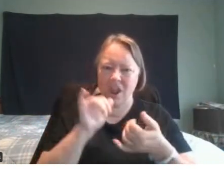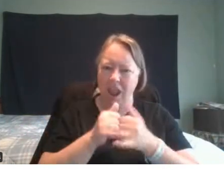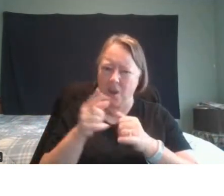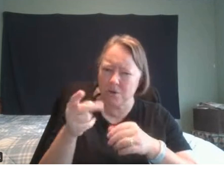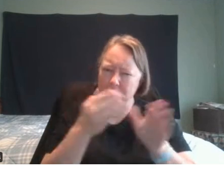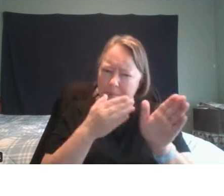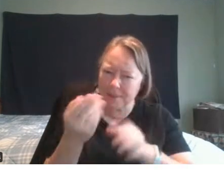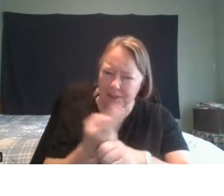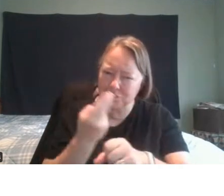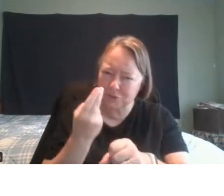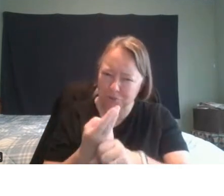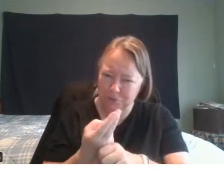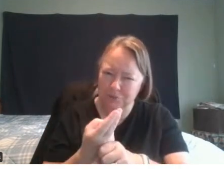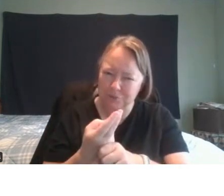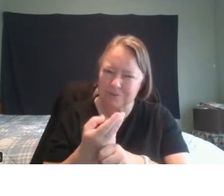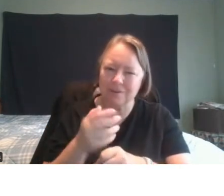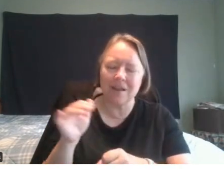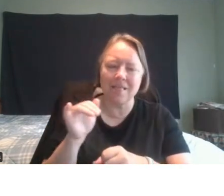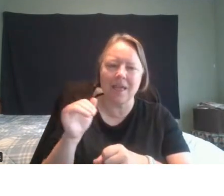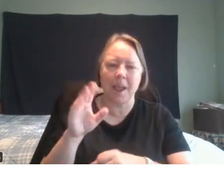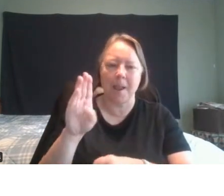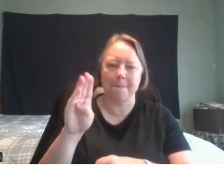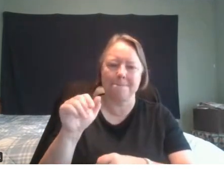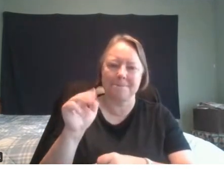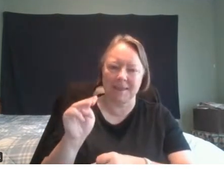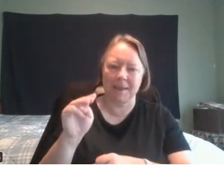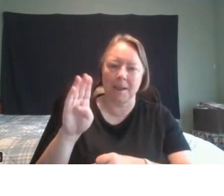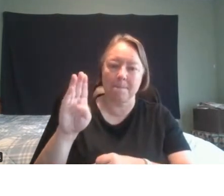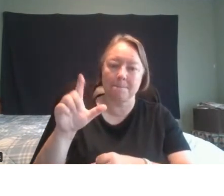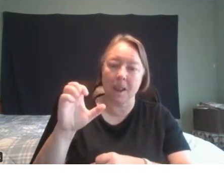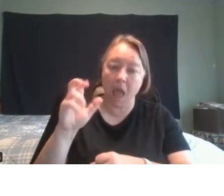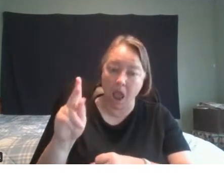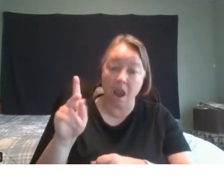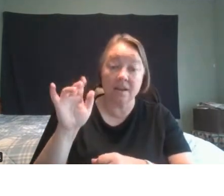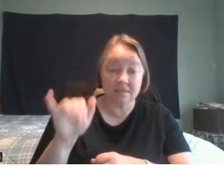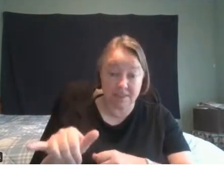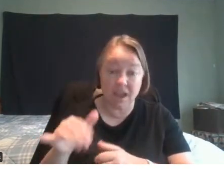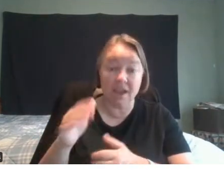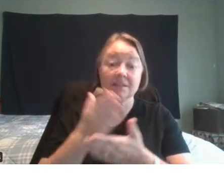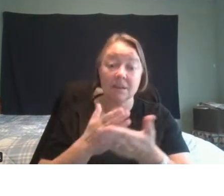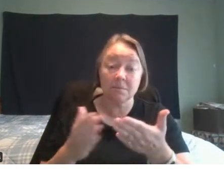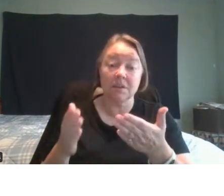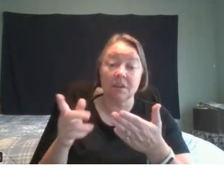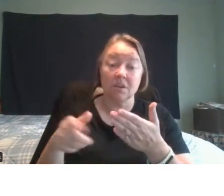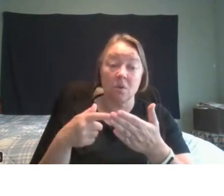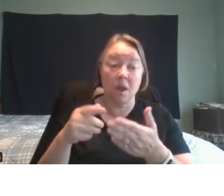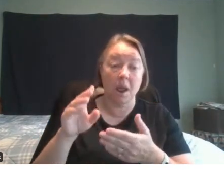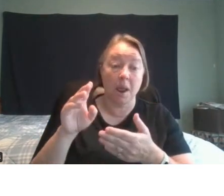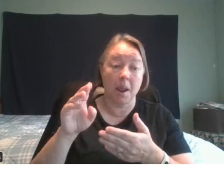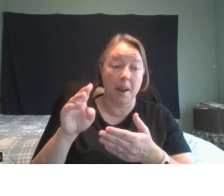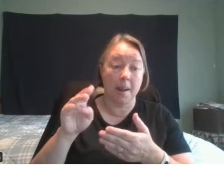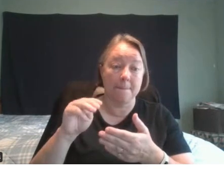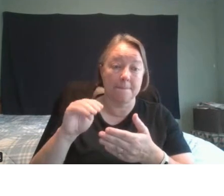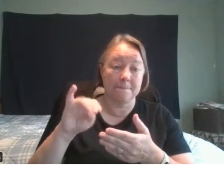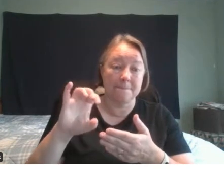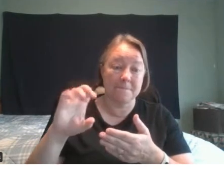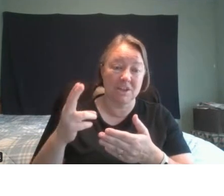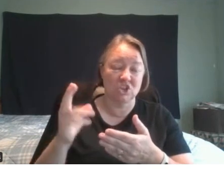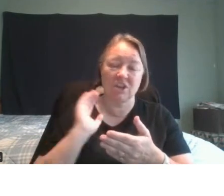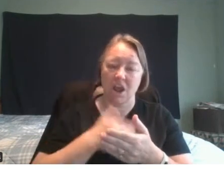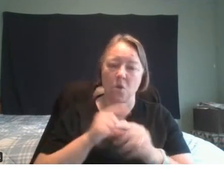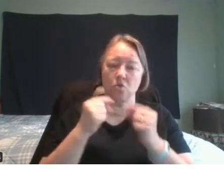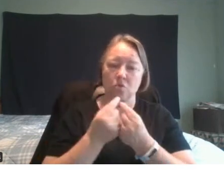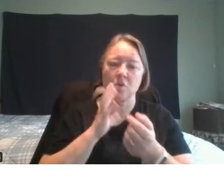use it? And like the beam block is something when Mitch and our group talks about the